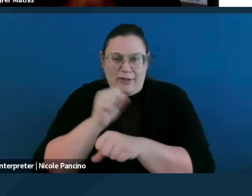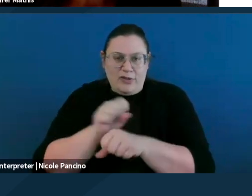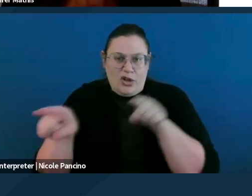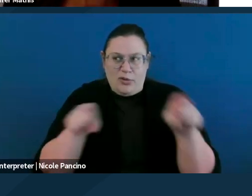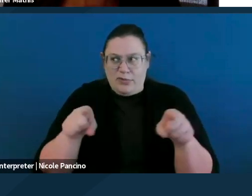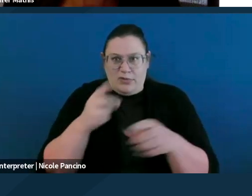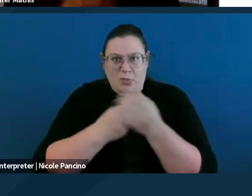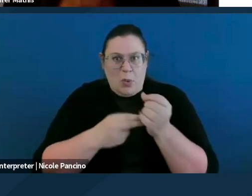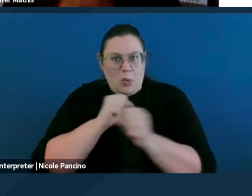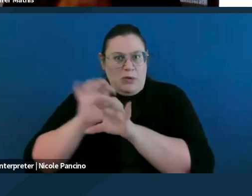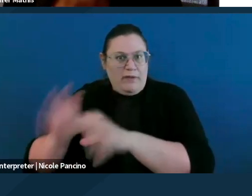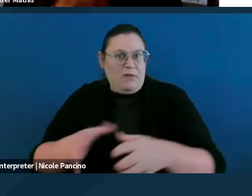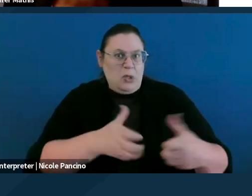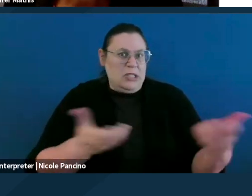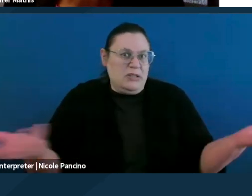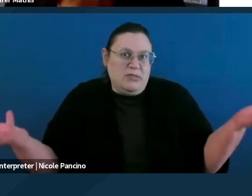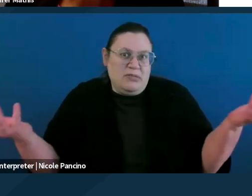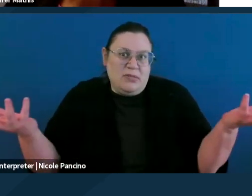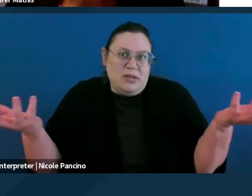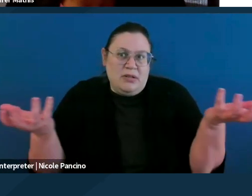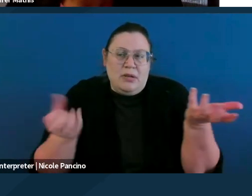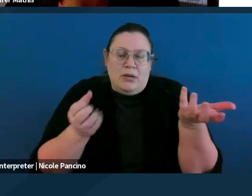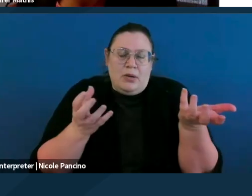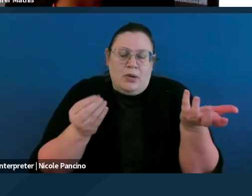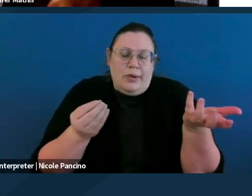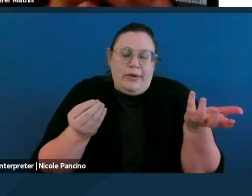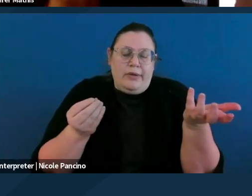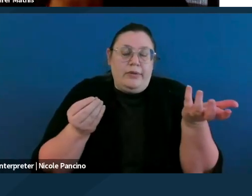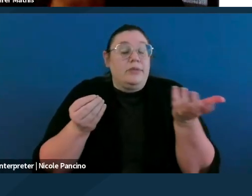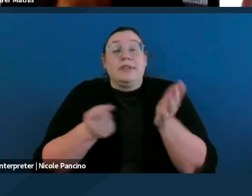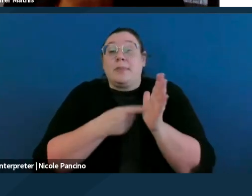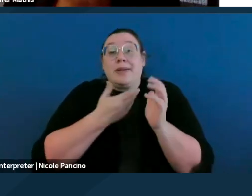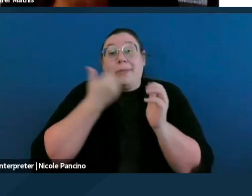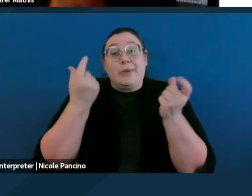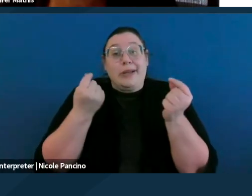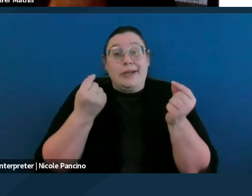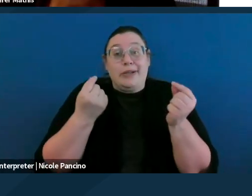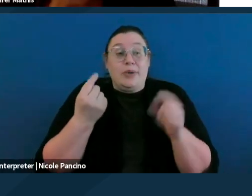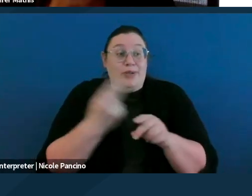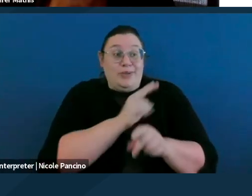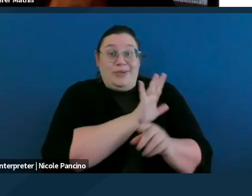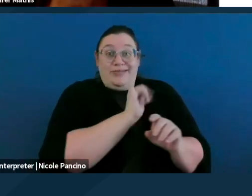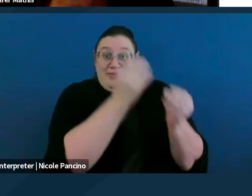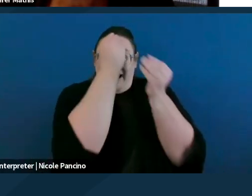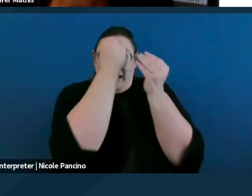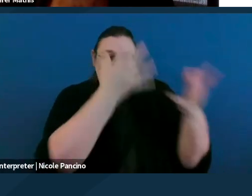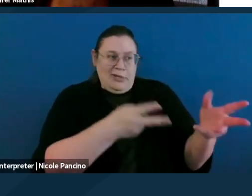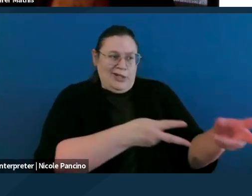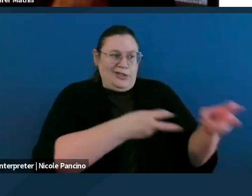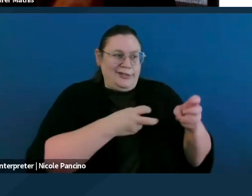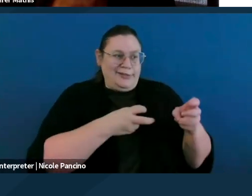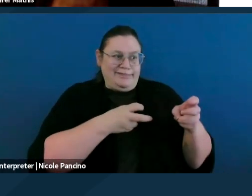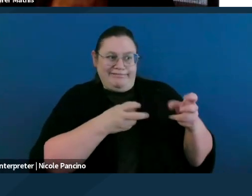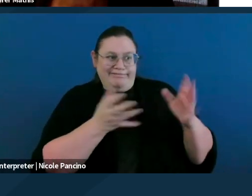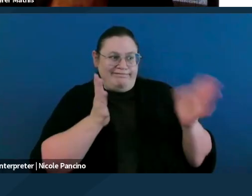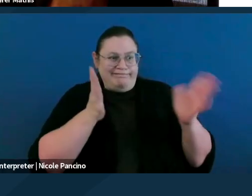workforces. So I think that sometimes the best we can do is to extrapolate from something